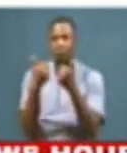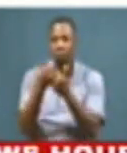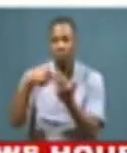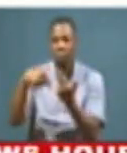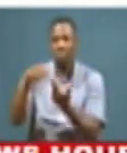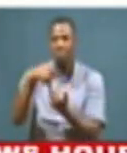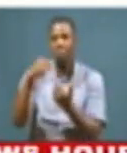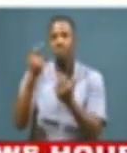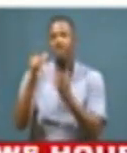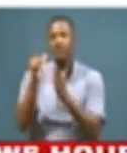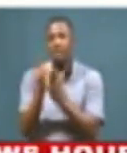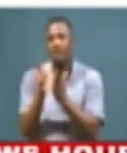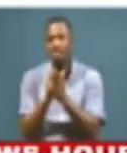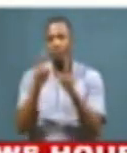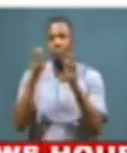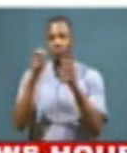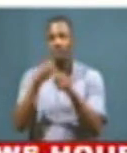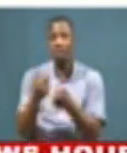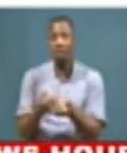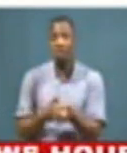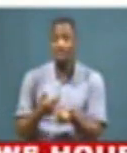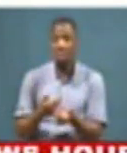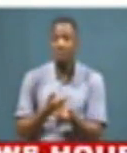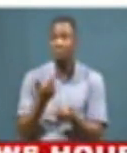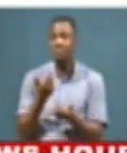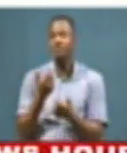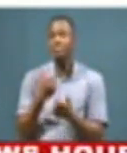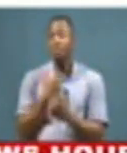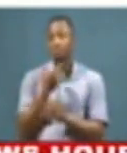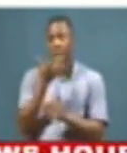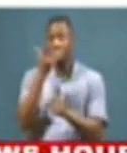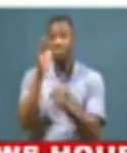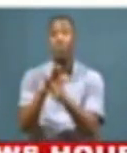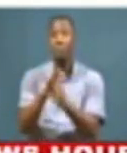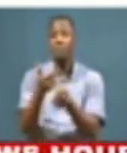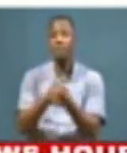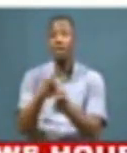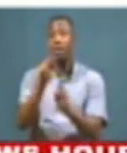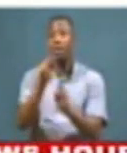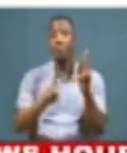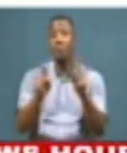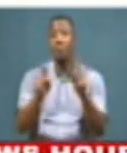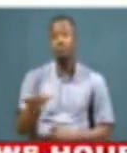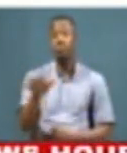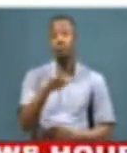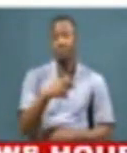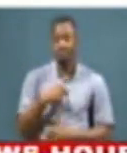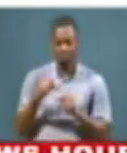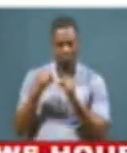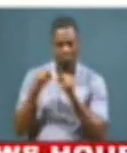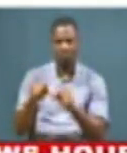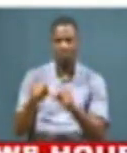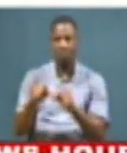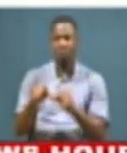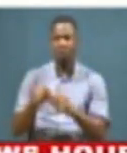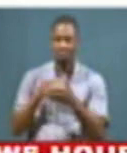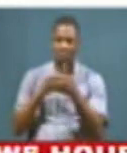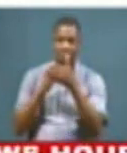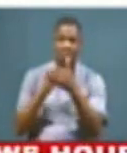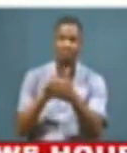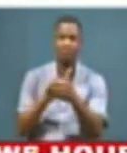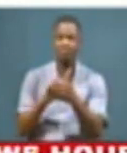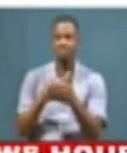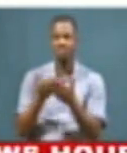the legal education in Ghana. I want to assure the people of Ghana that I will continue to jealously guide